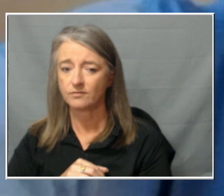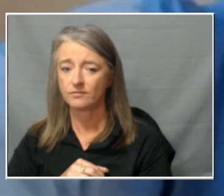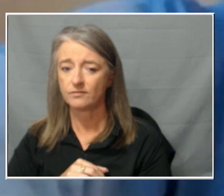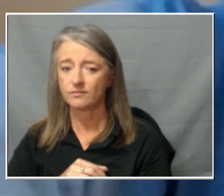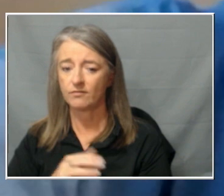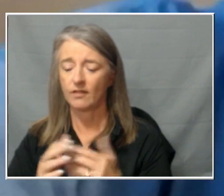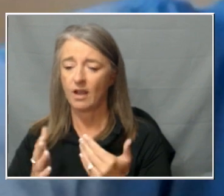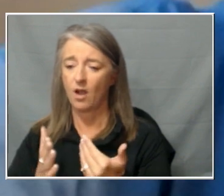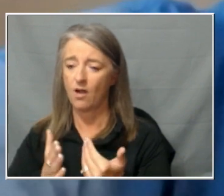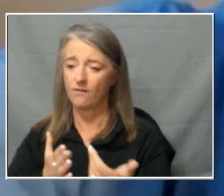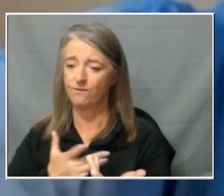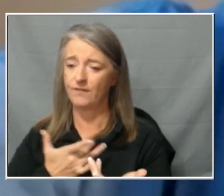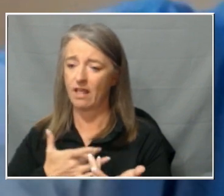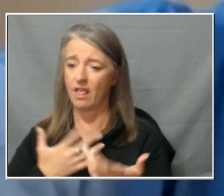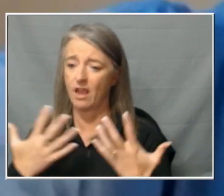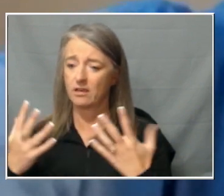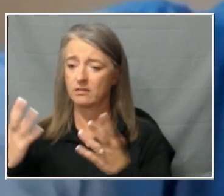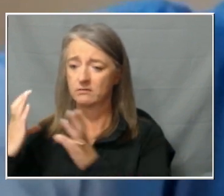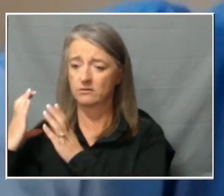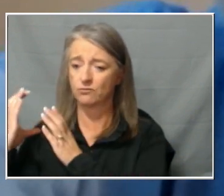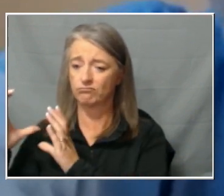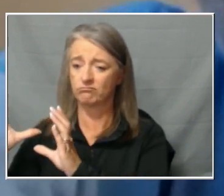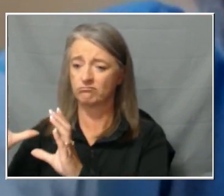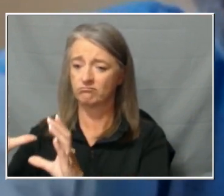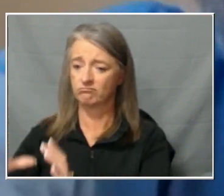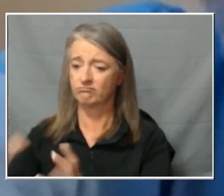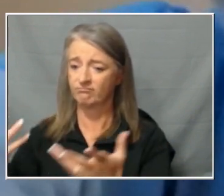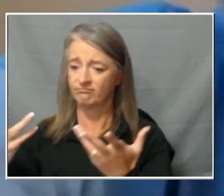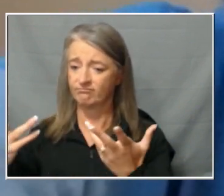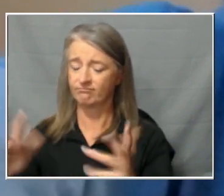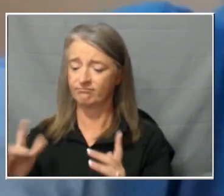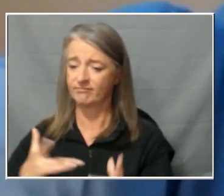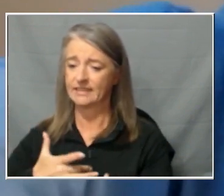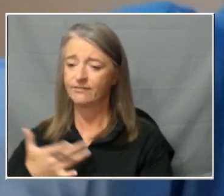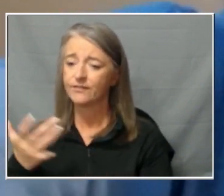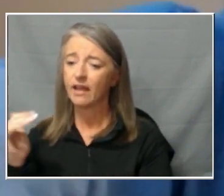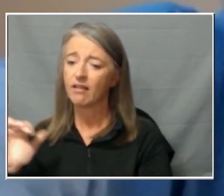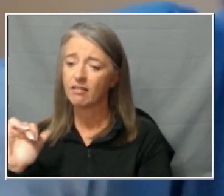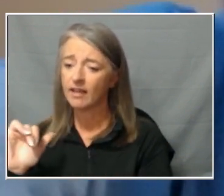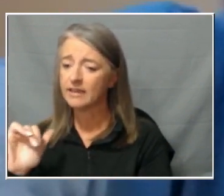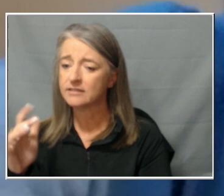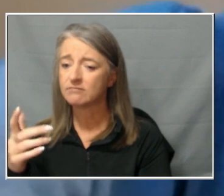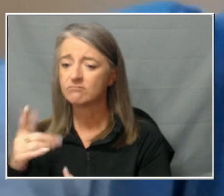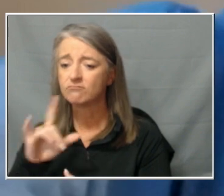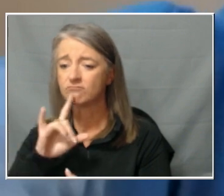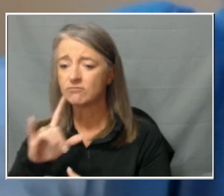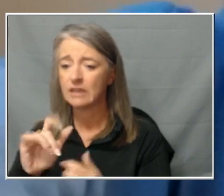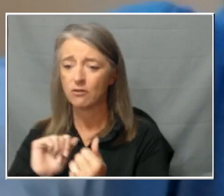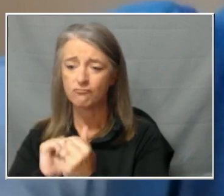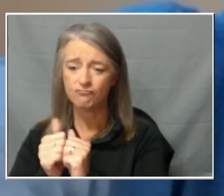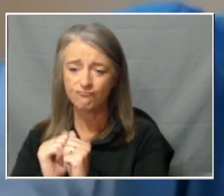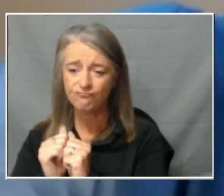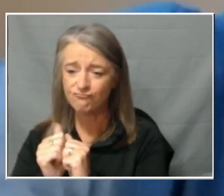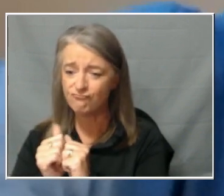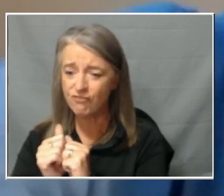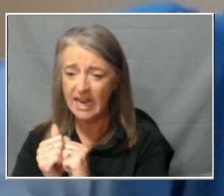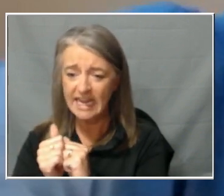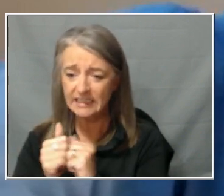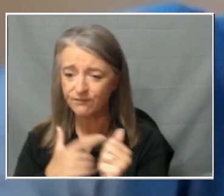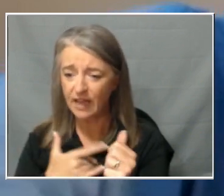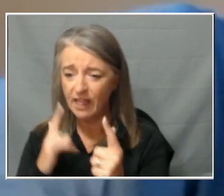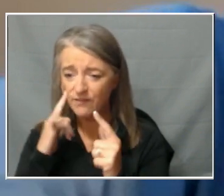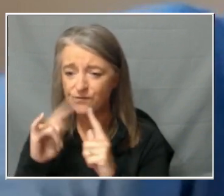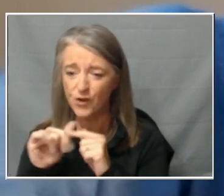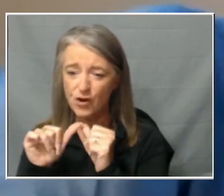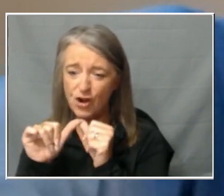almost like a weight being lifted off your shoulders, that you felt like, okay, this is a race that I'm going to be racing for a long time, but